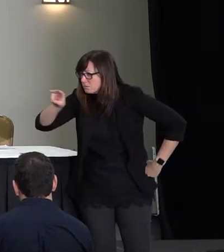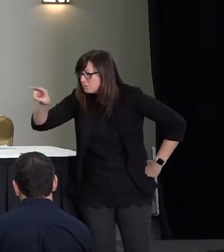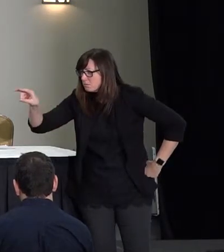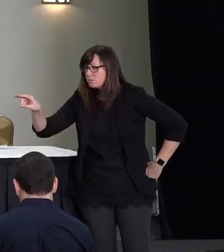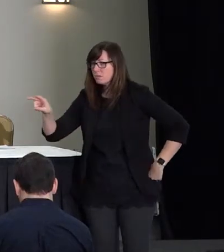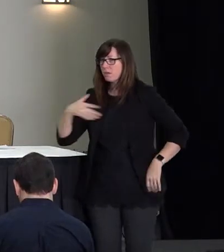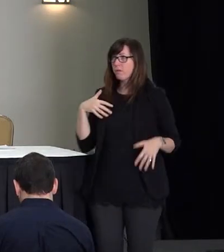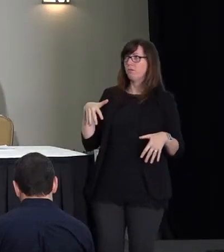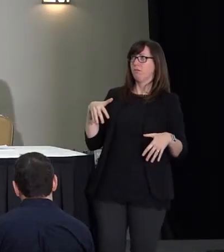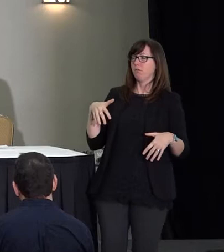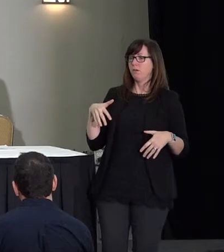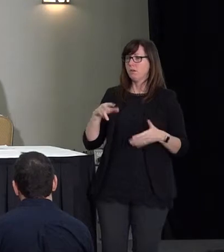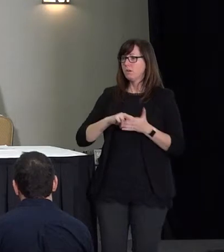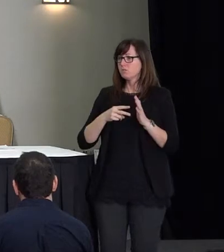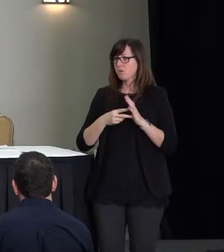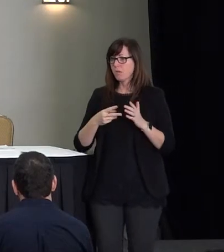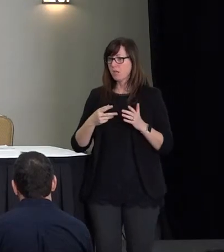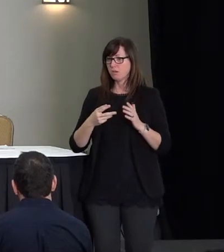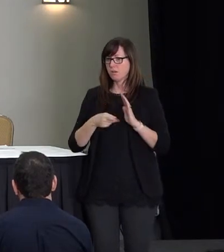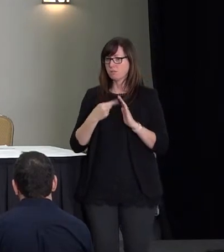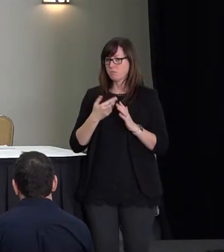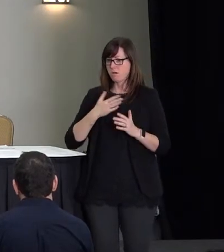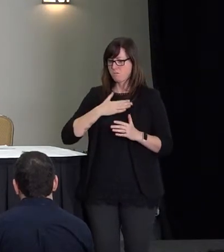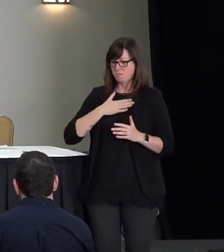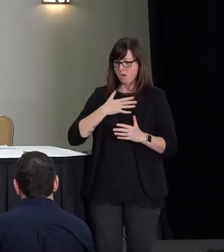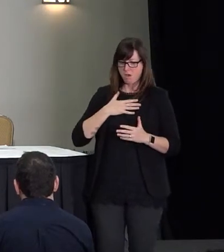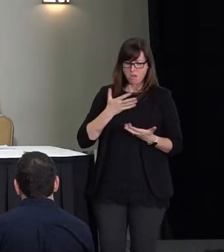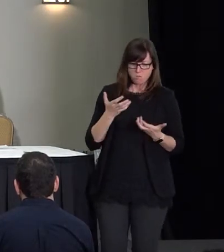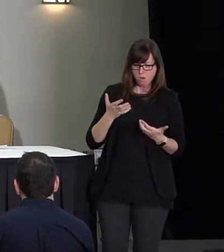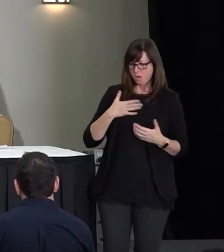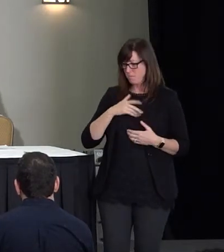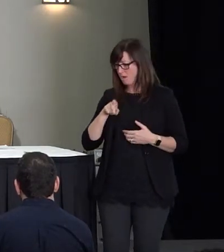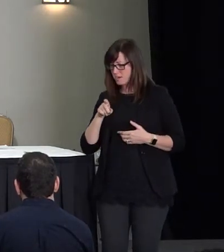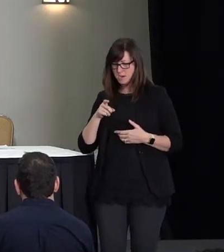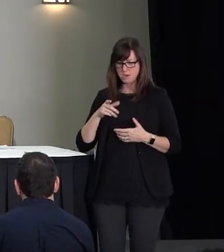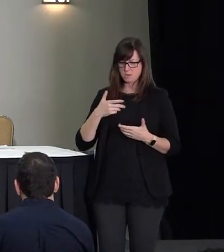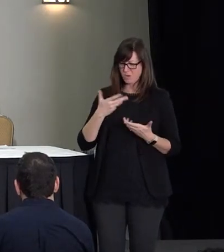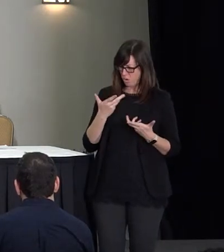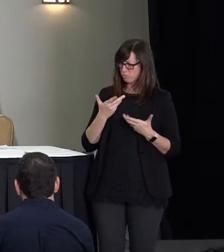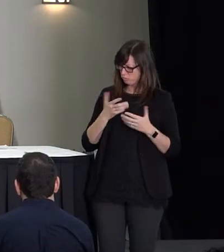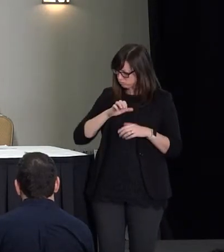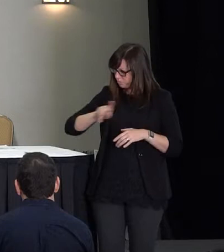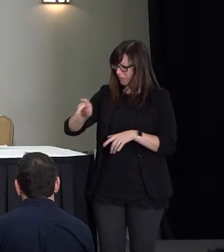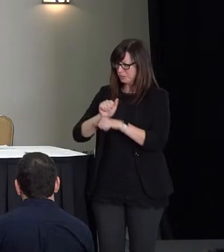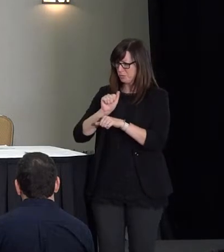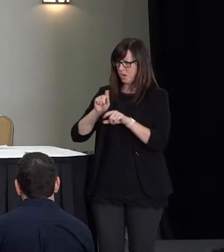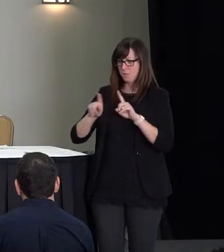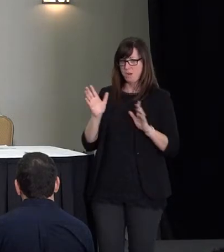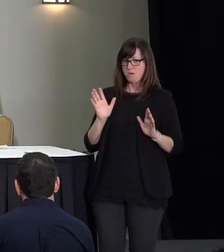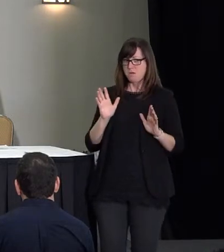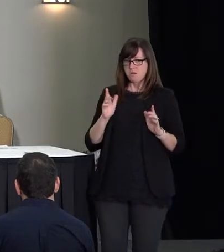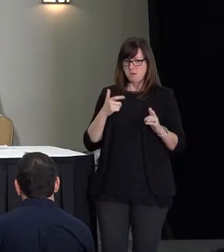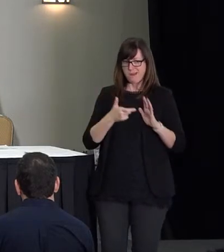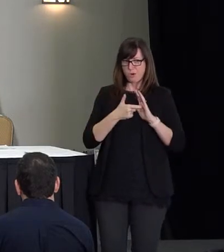to suppress, oftentimes, our own desire to overcome our abilities to be able to maintain